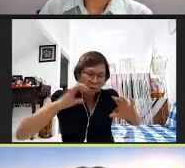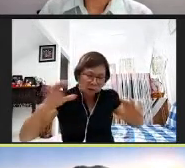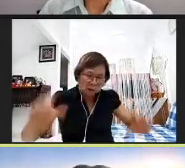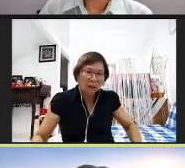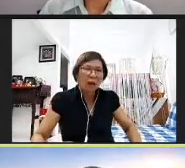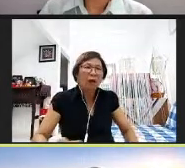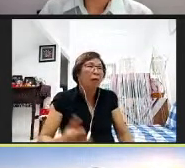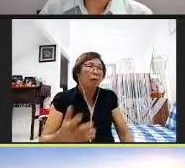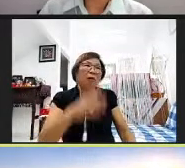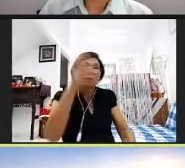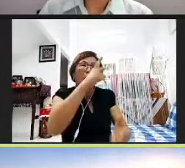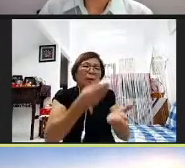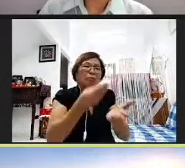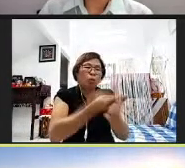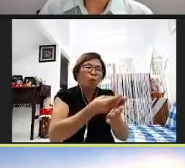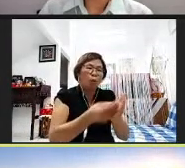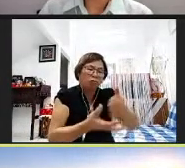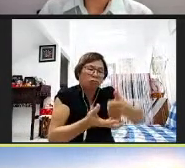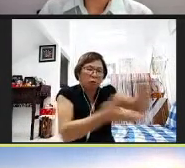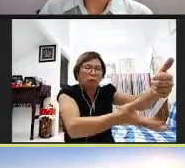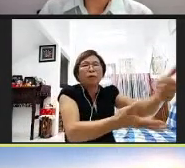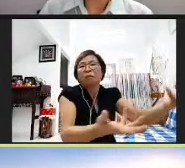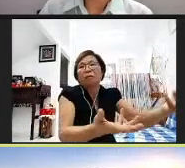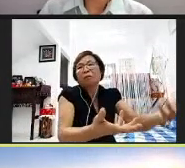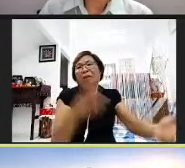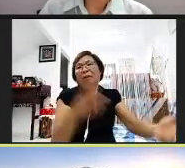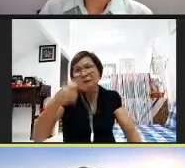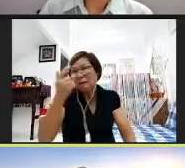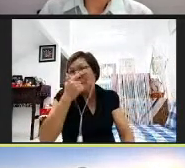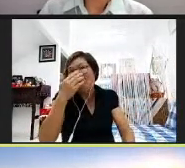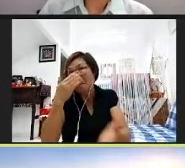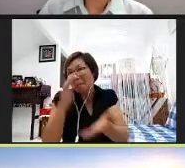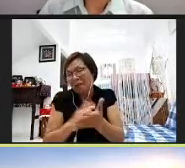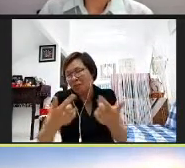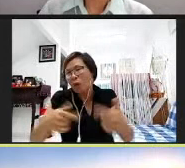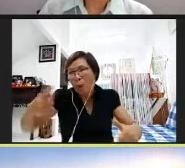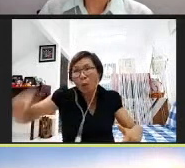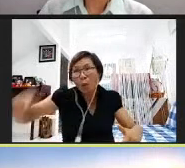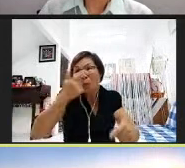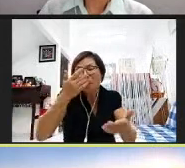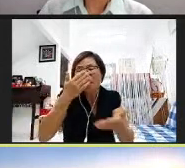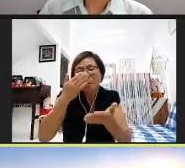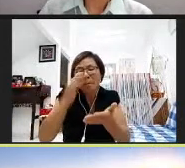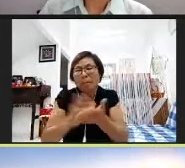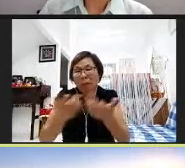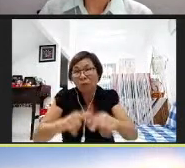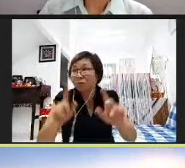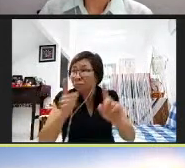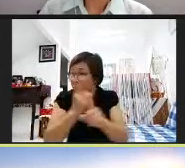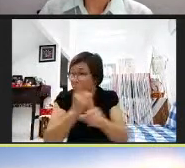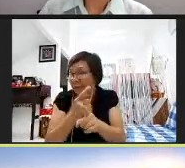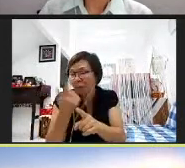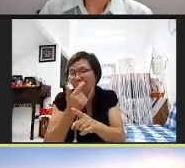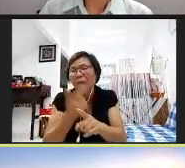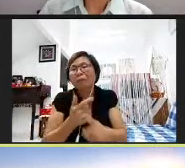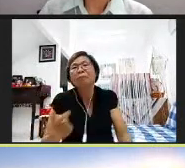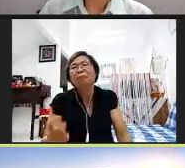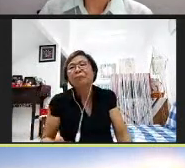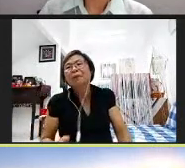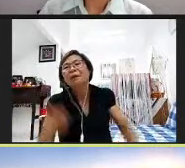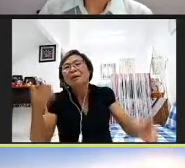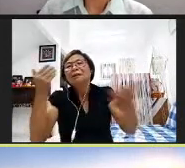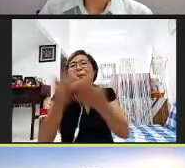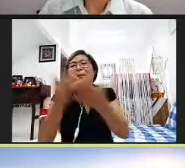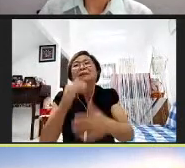500,000. Okay, so this is small thing and nobody want it to happen to us, right? So up